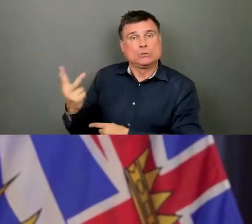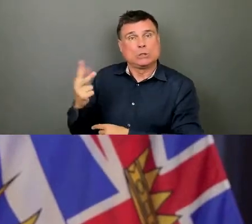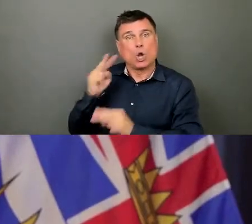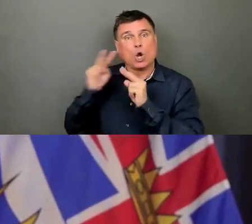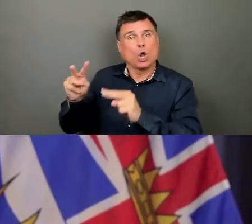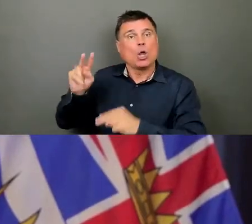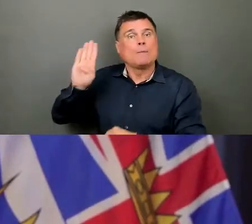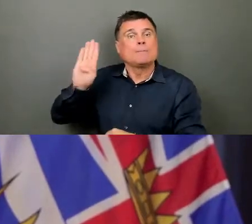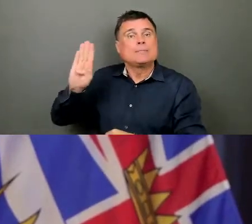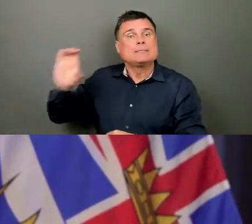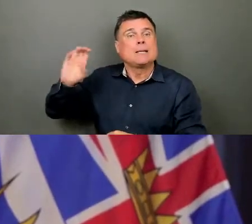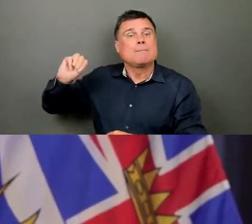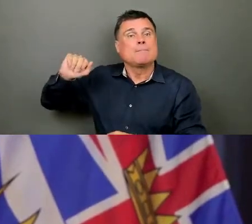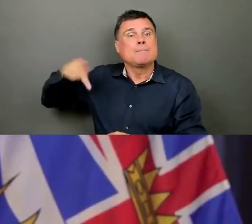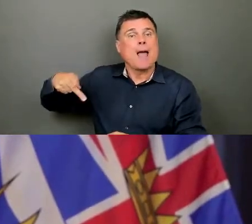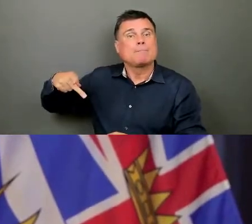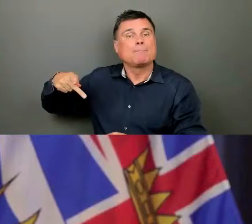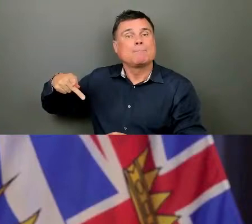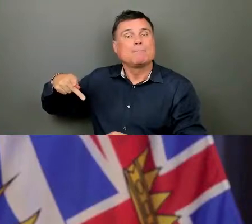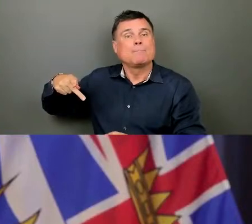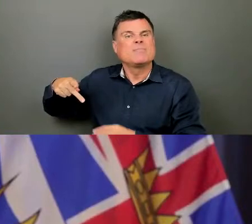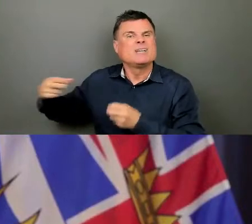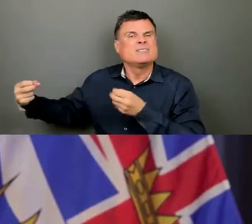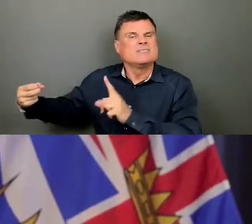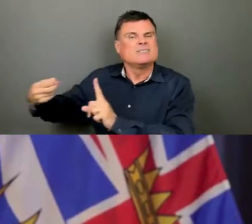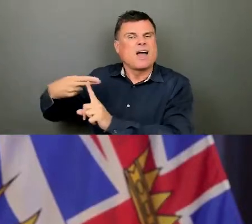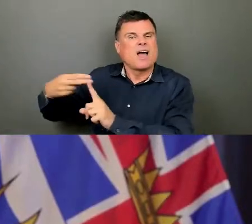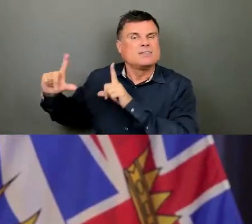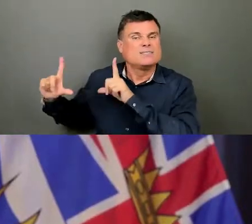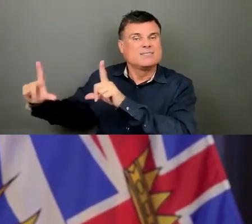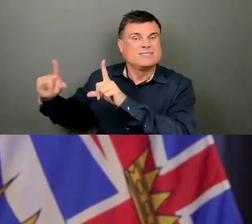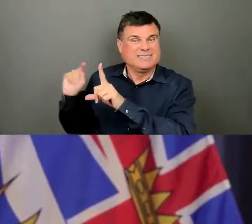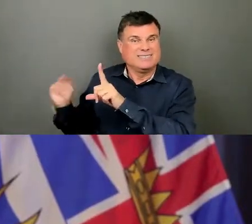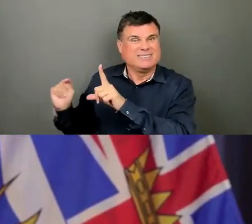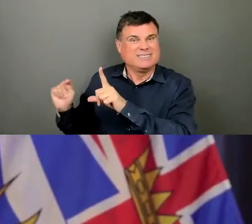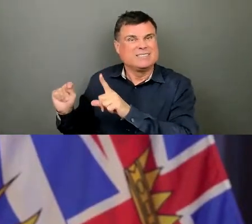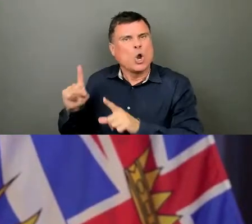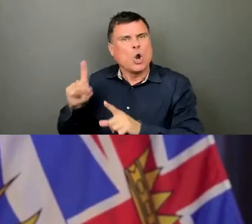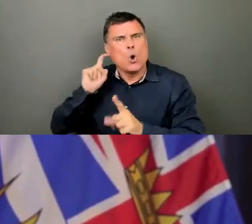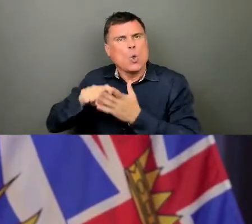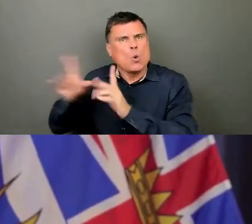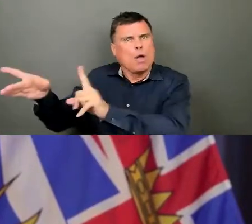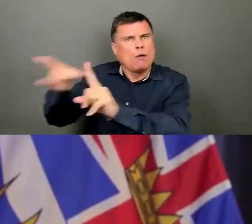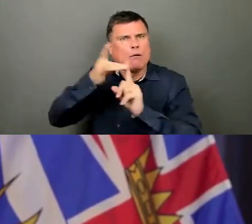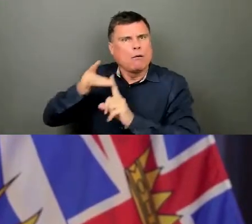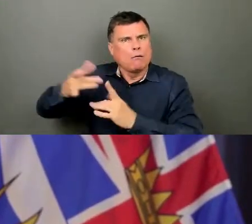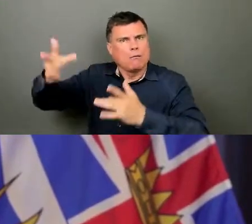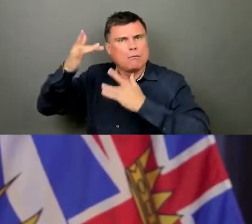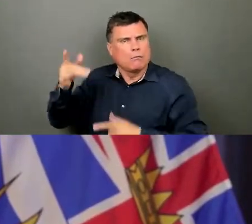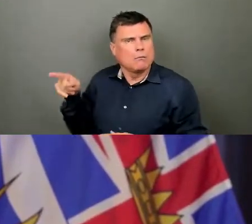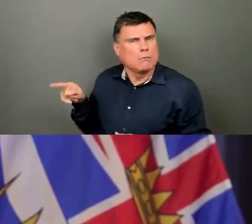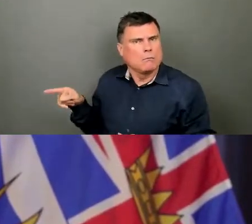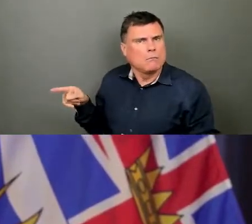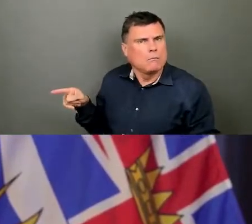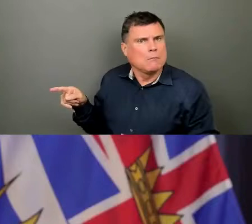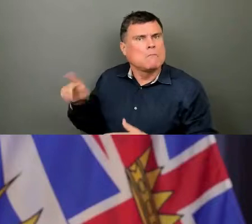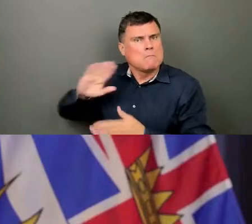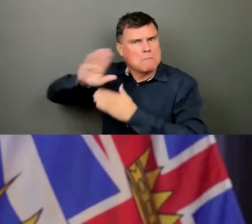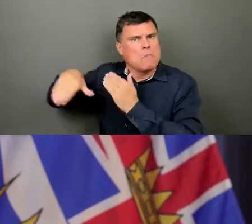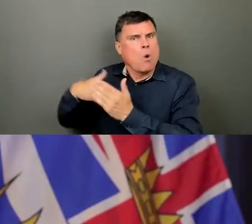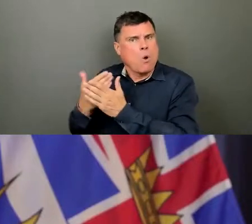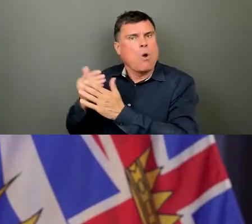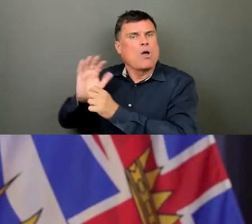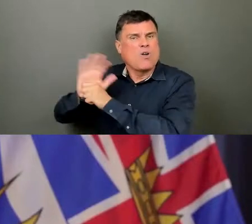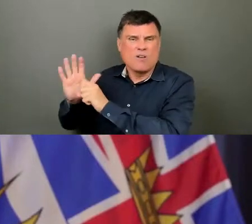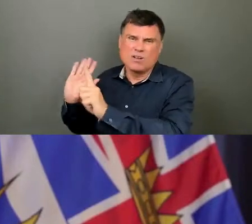that are seeing, many of the places that are seeing highest transmission now, have not seen that much transition through the whole period of the pandemic. And what